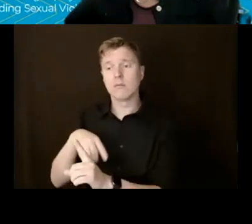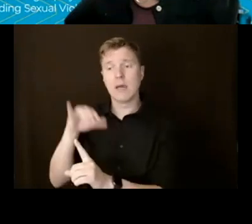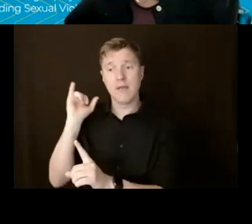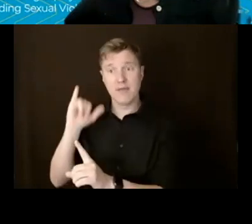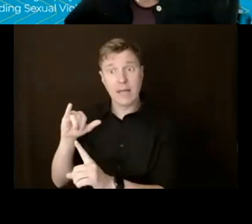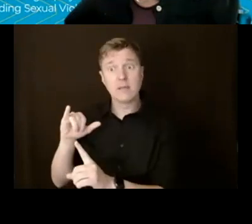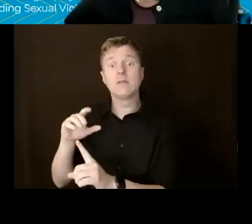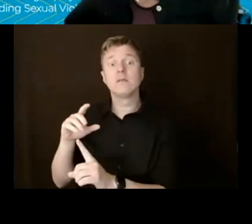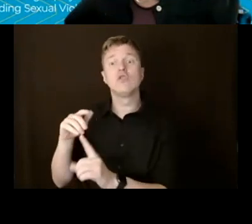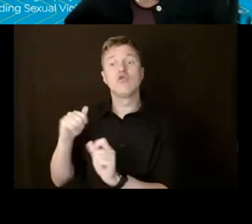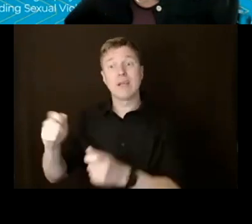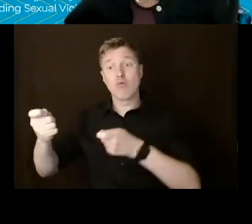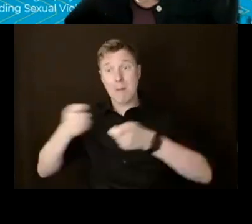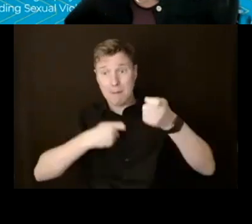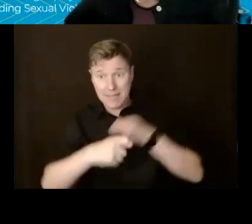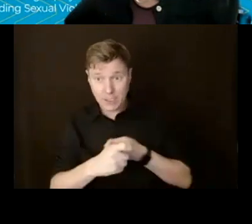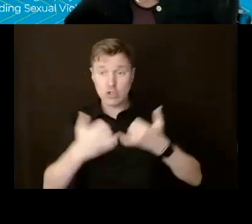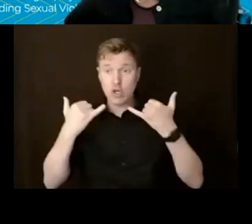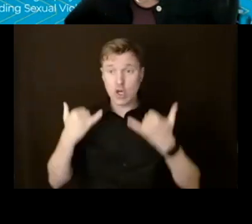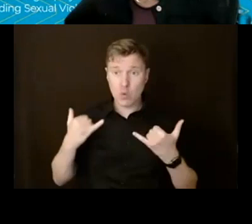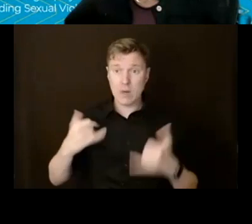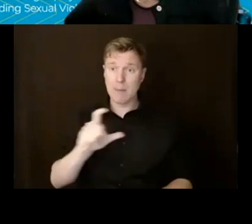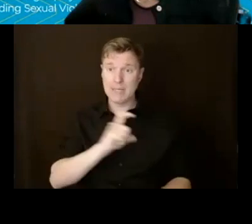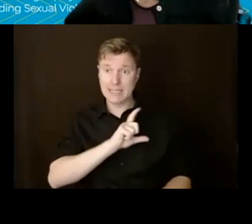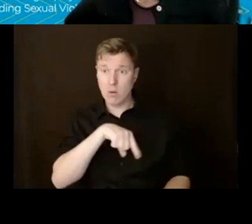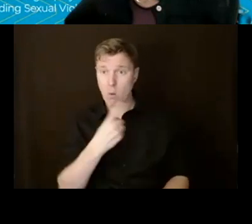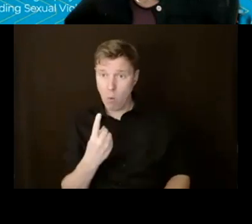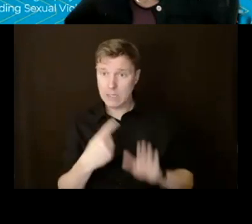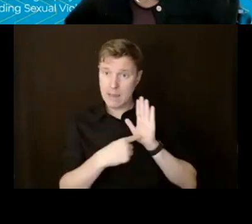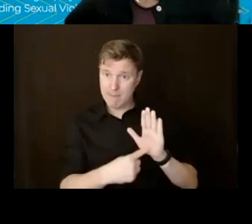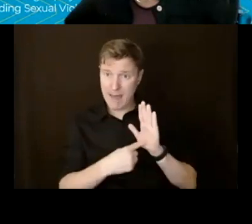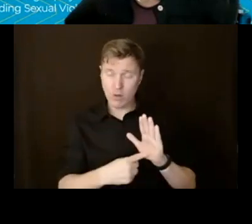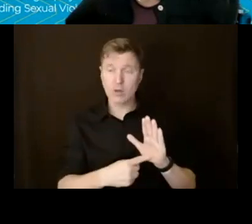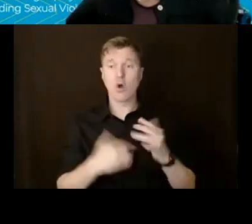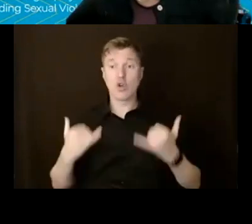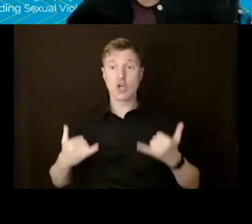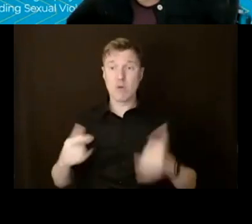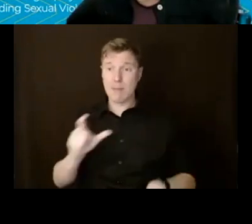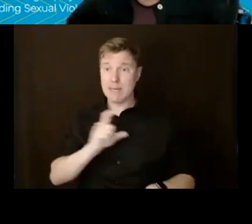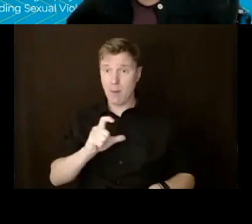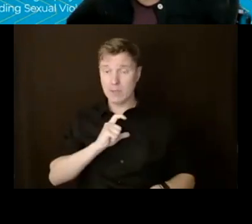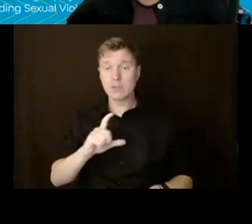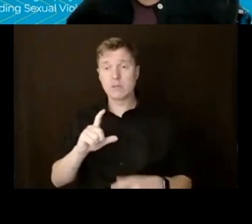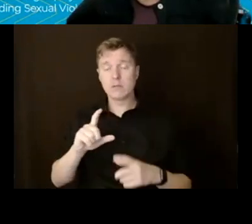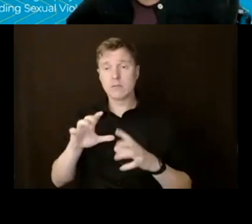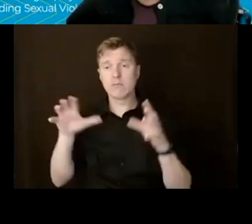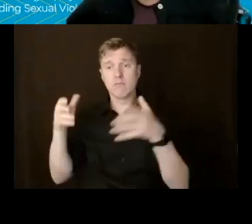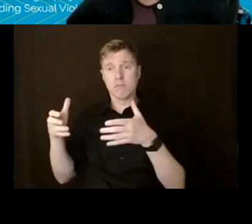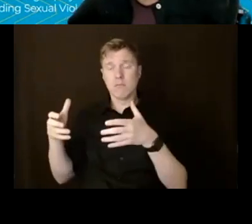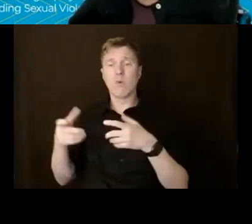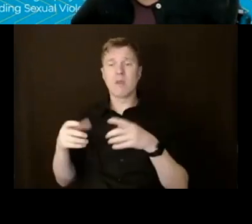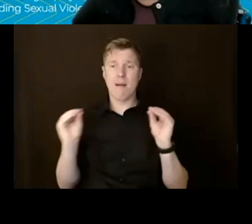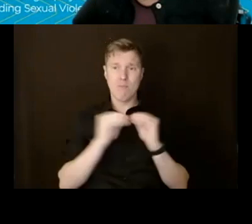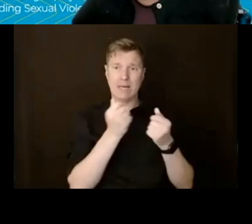to replace the current police-only model. So would be replacing our current Minneapolis Police Department with a much more